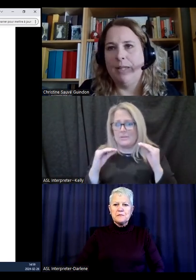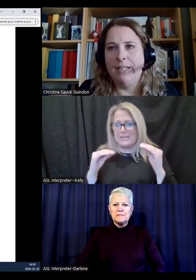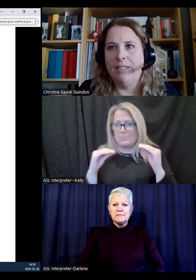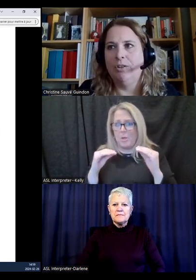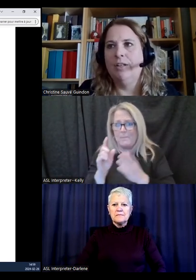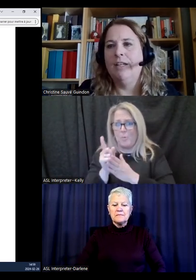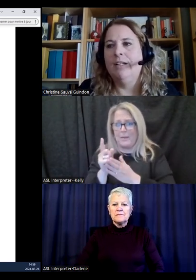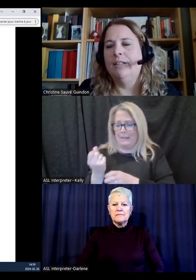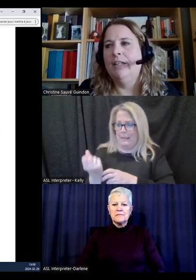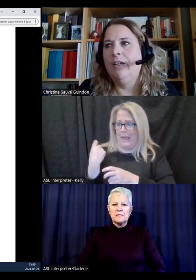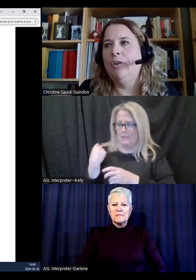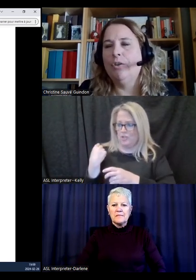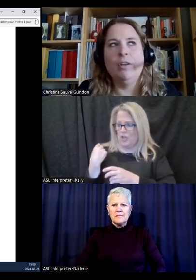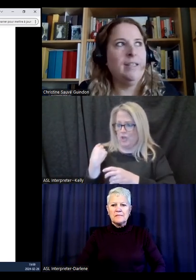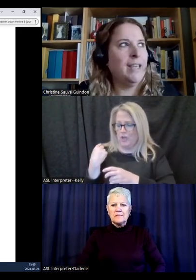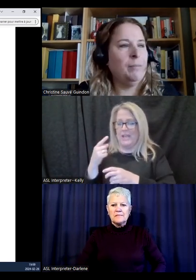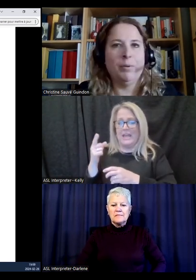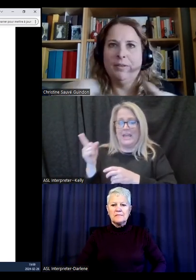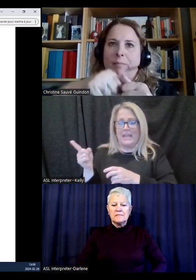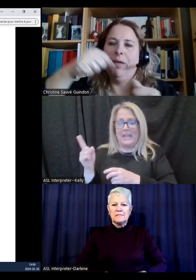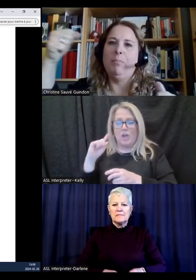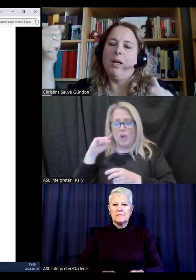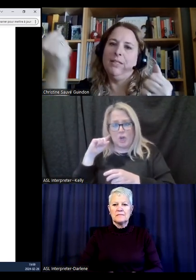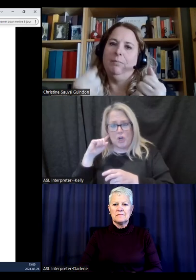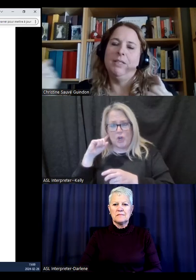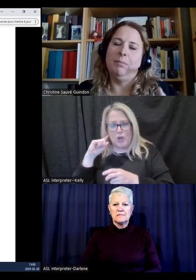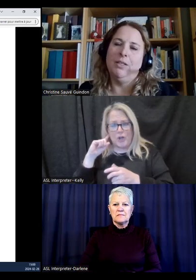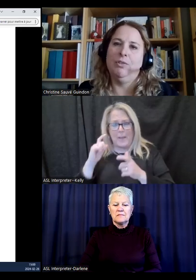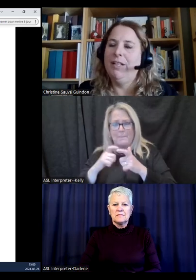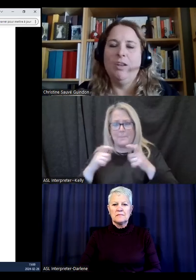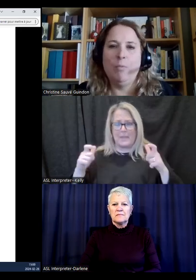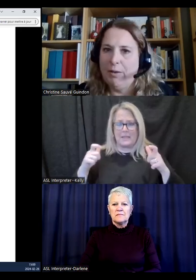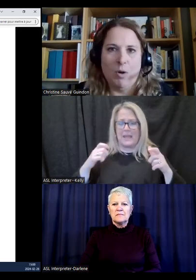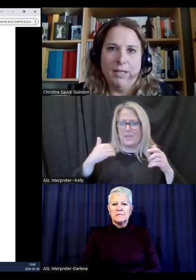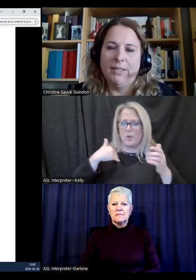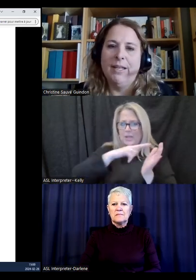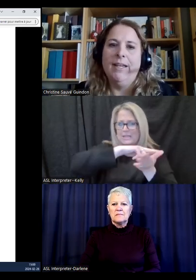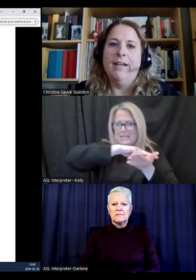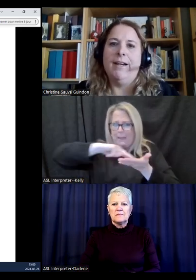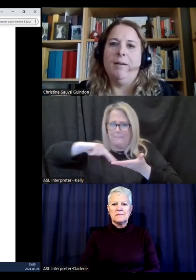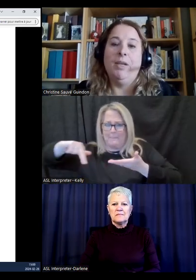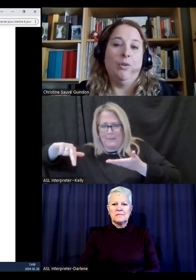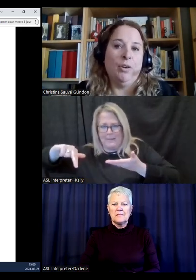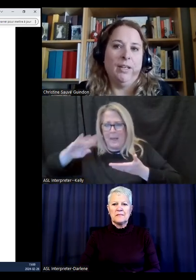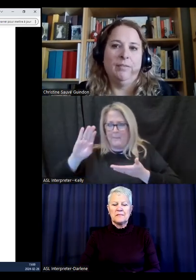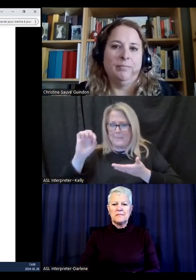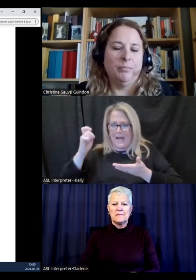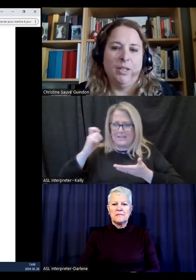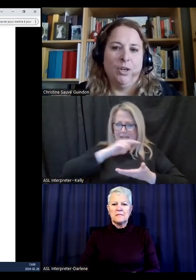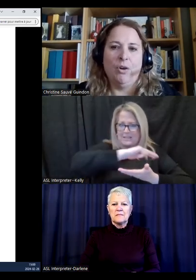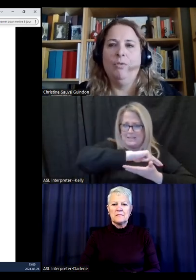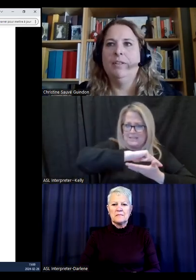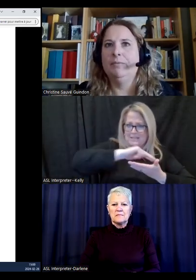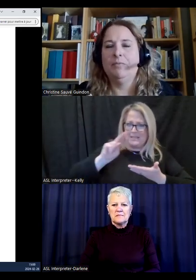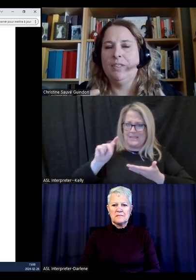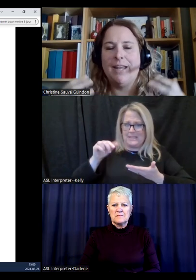him last year, he heard a tape, a big box tape dispenser. He didn't know what it was. He heard it,